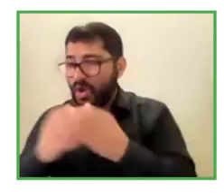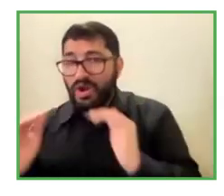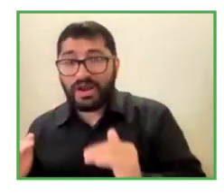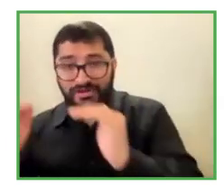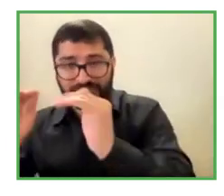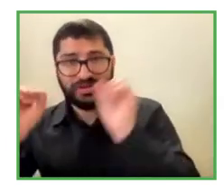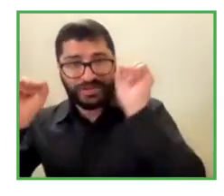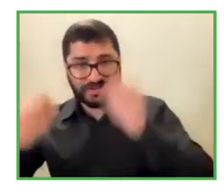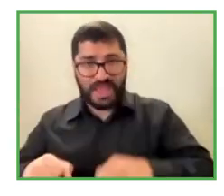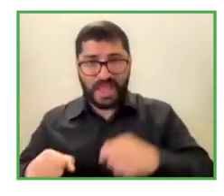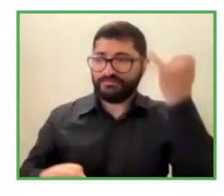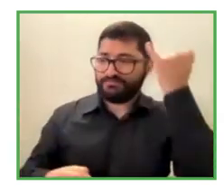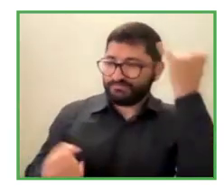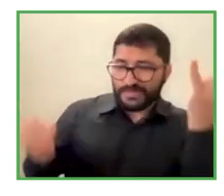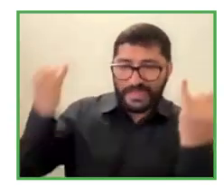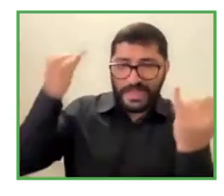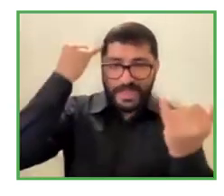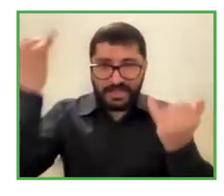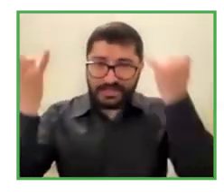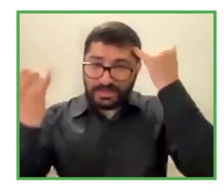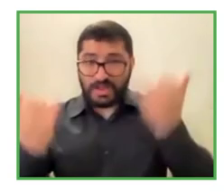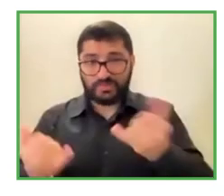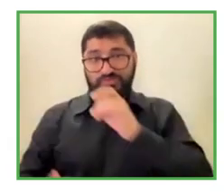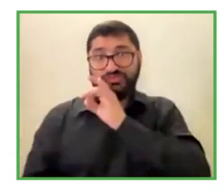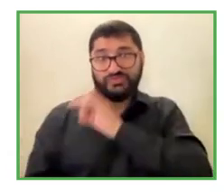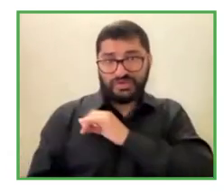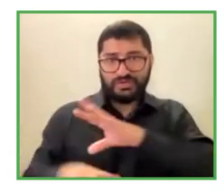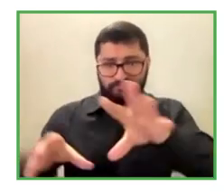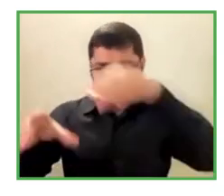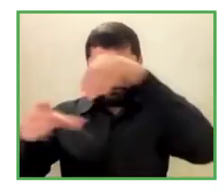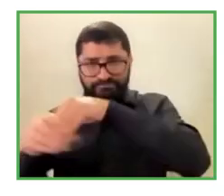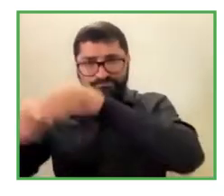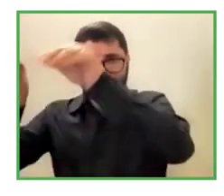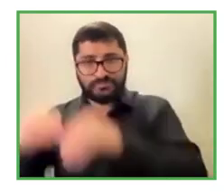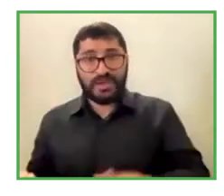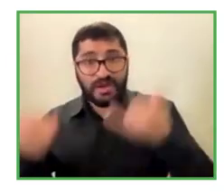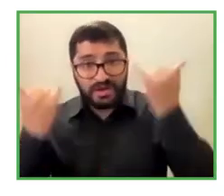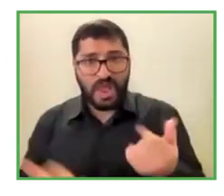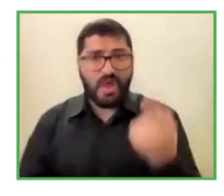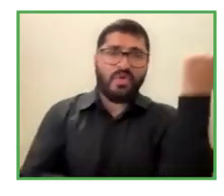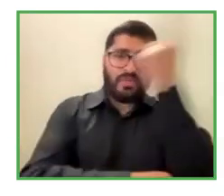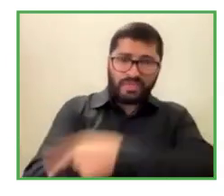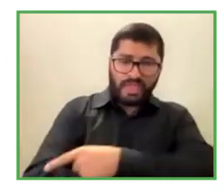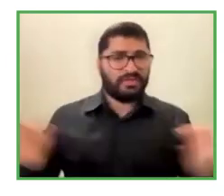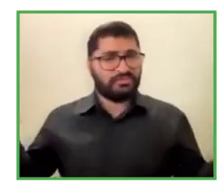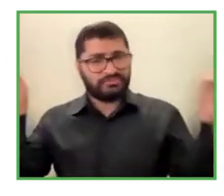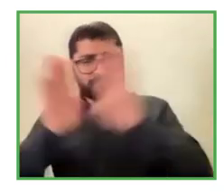these words, I am closing this segment, and thank you so much for everyone for their attention.